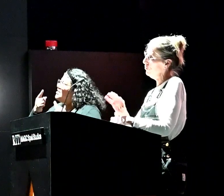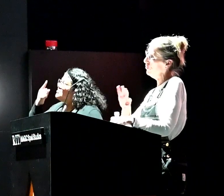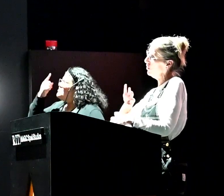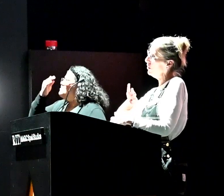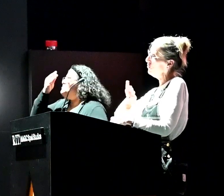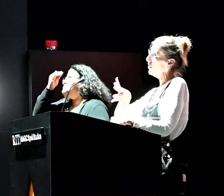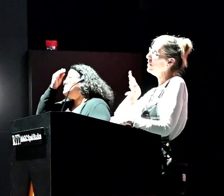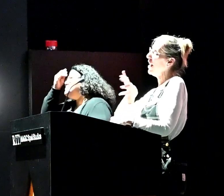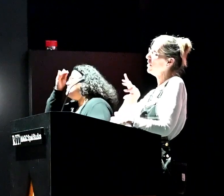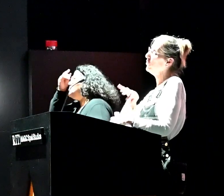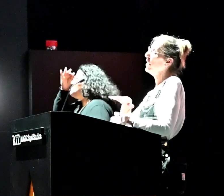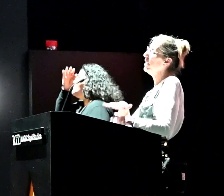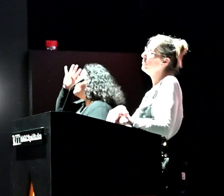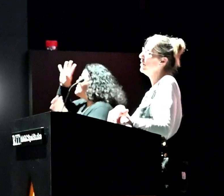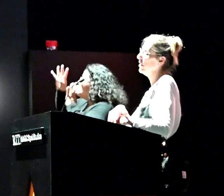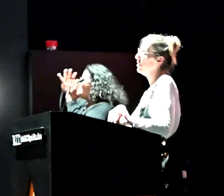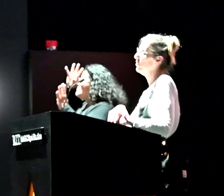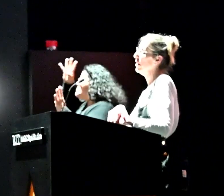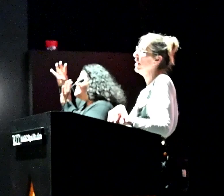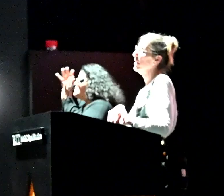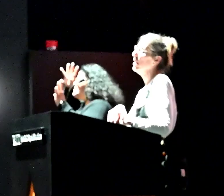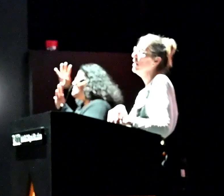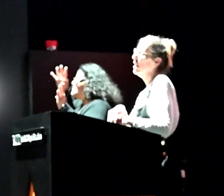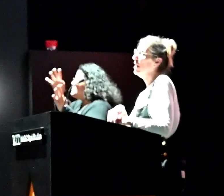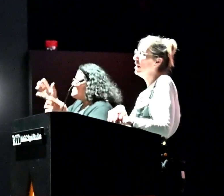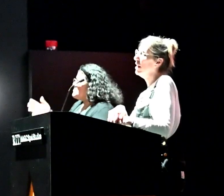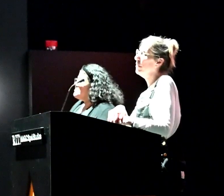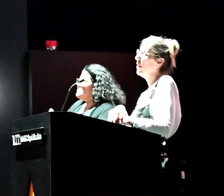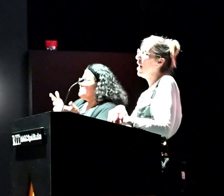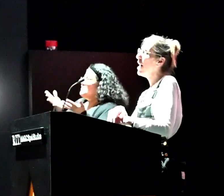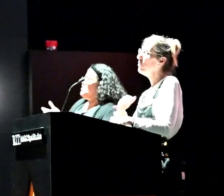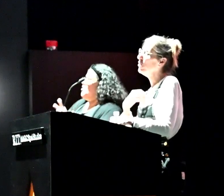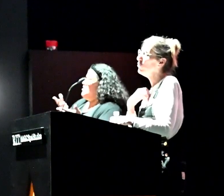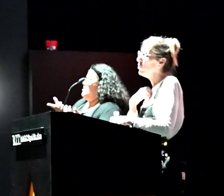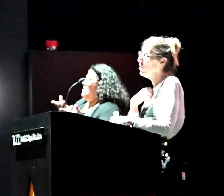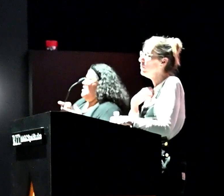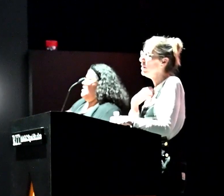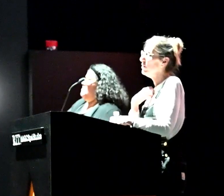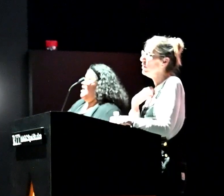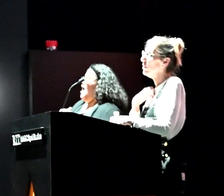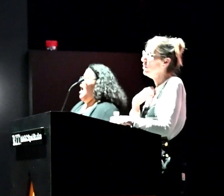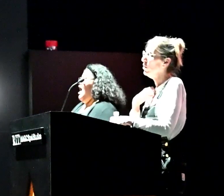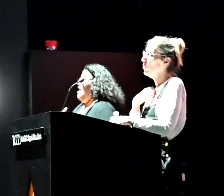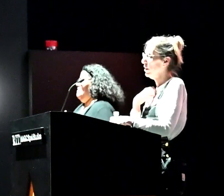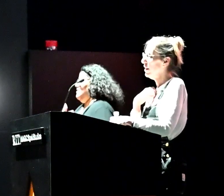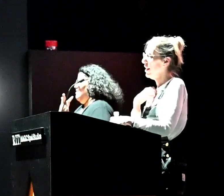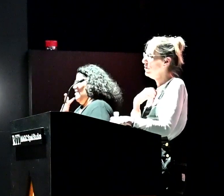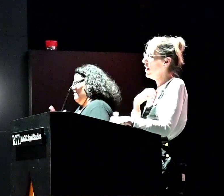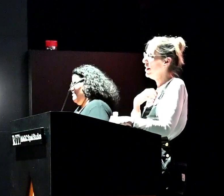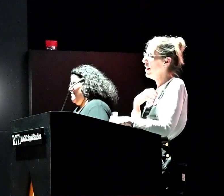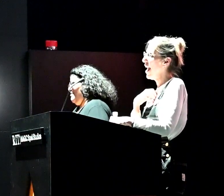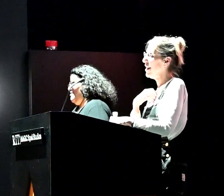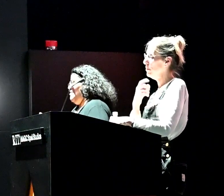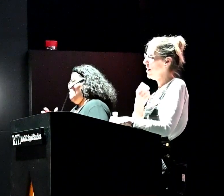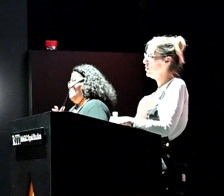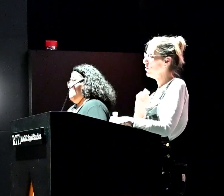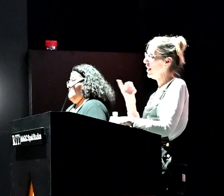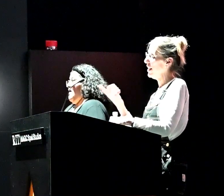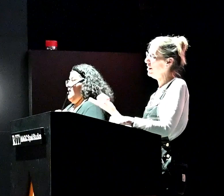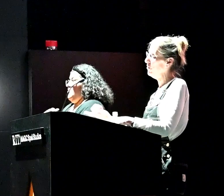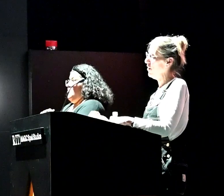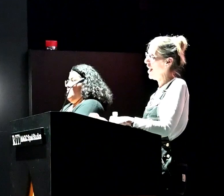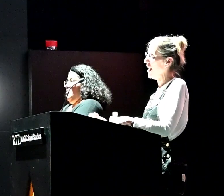kind of feed that creative on the other side. I feel fortunate because the work that I've done has